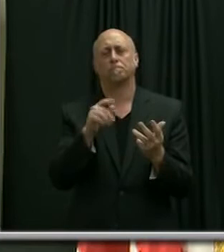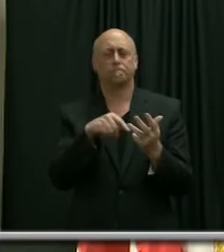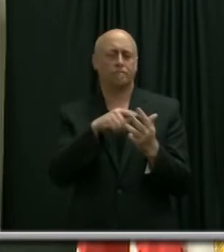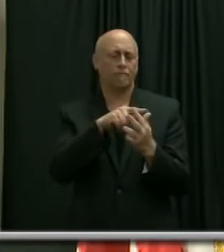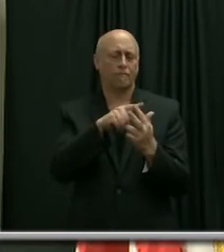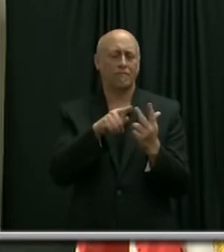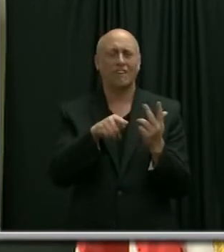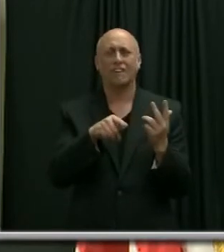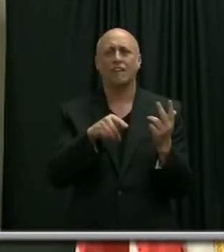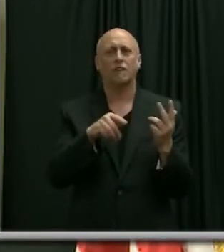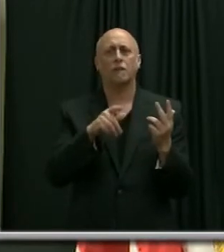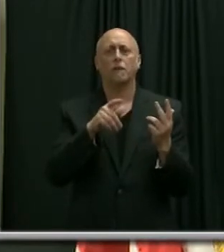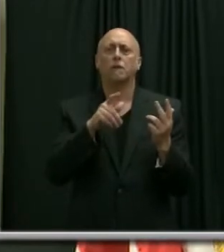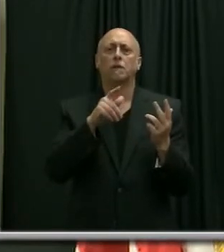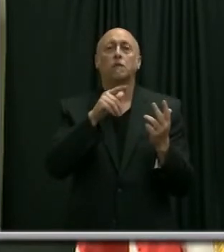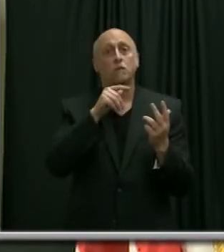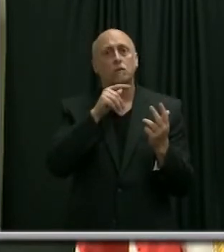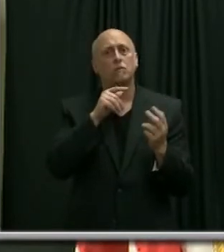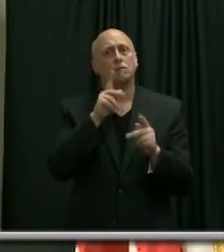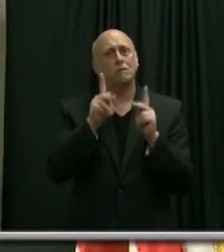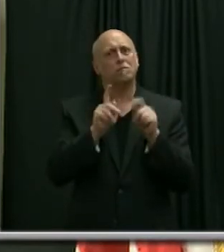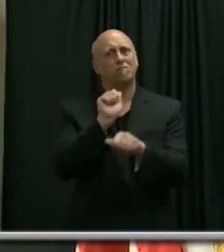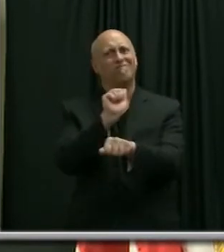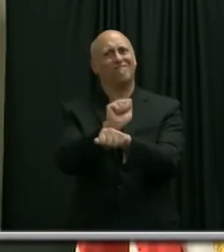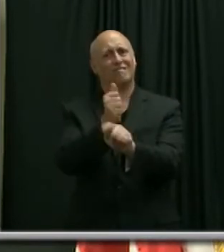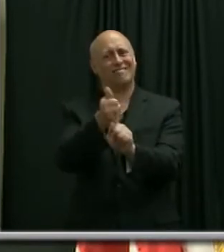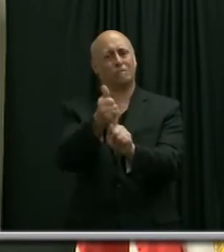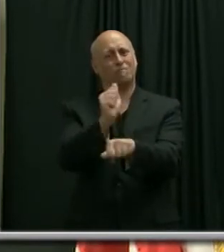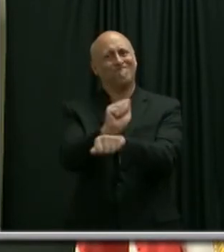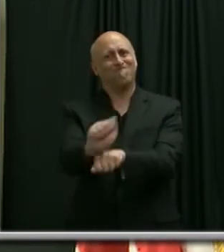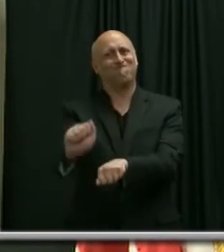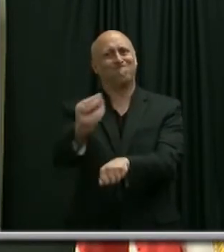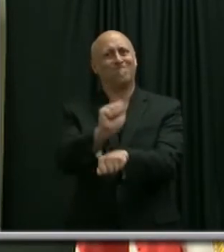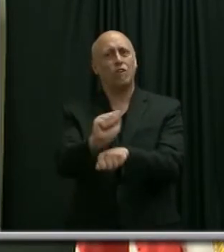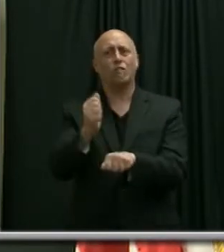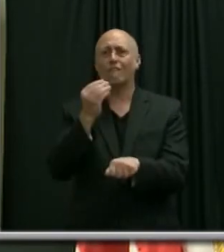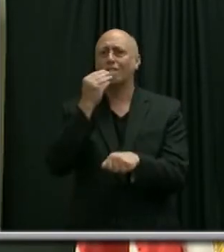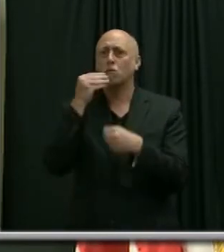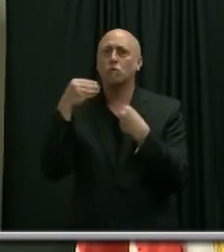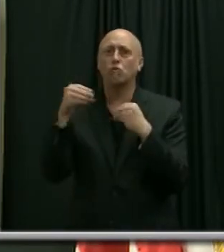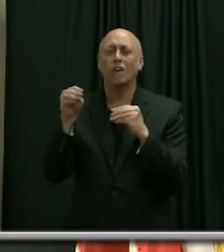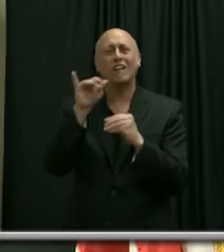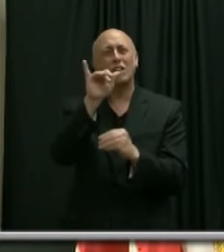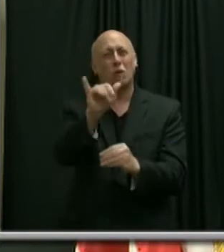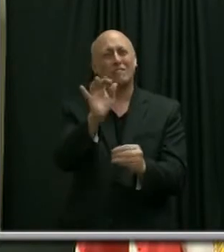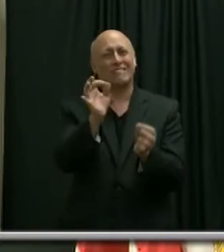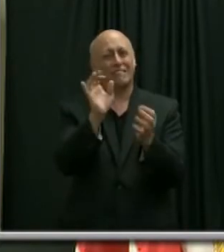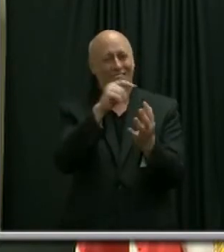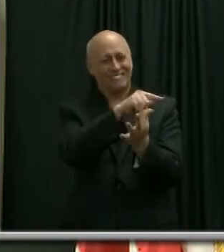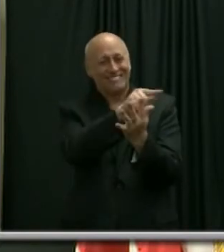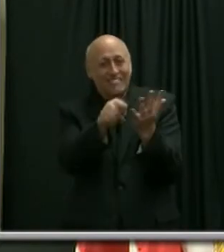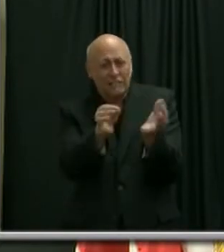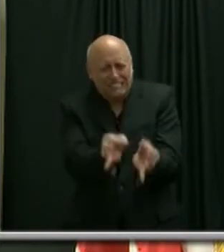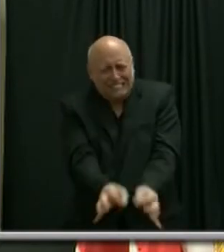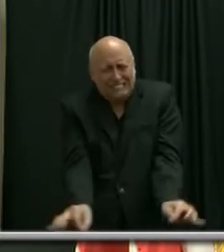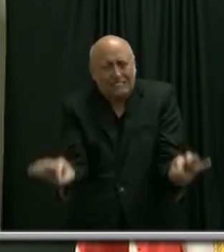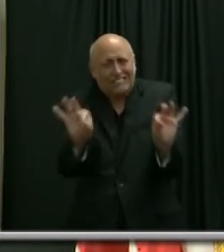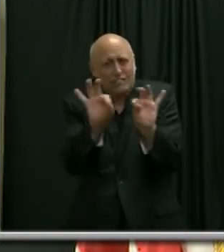people in the community that are working at grocery stores, those stores that are